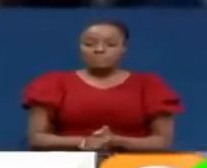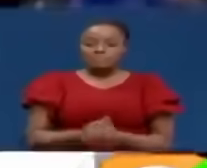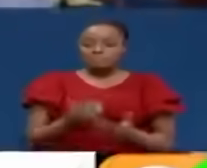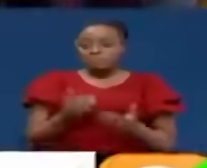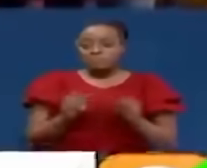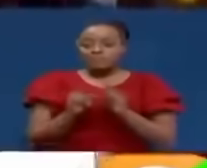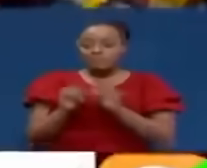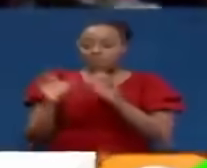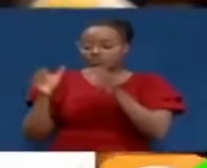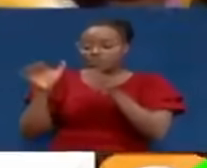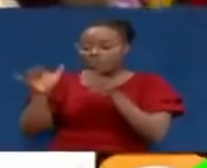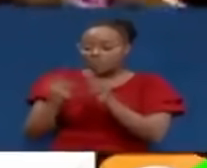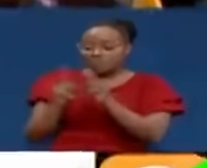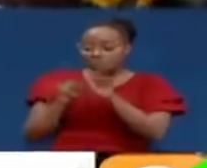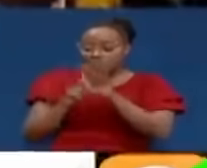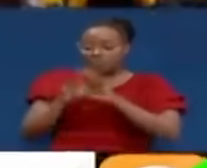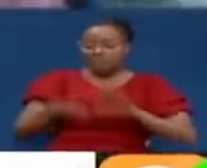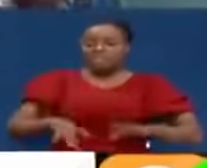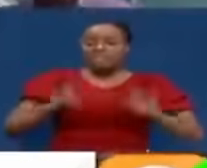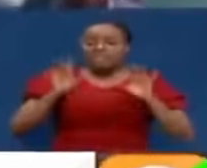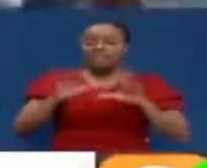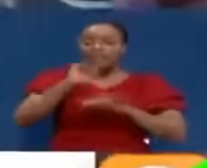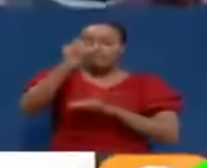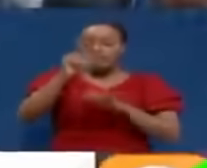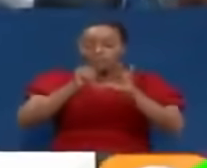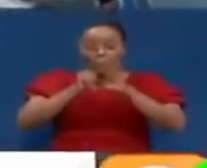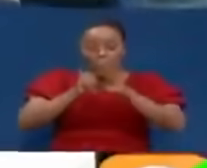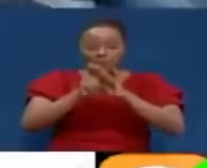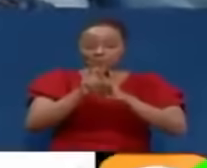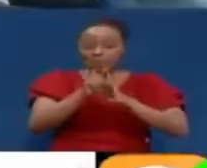His entourage sneaking into Kitengela town,